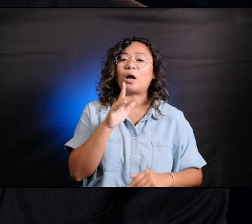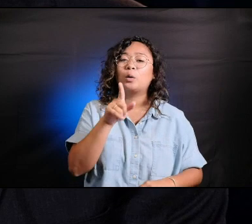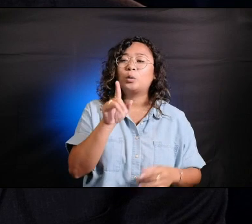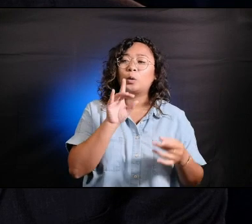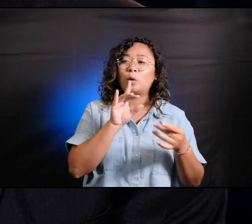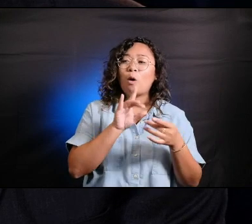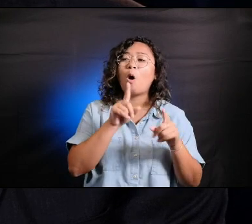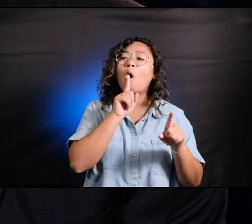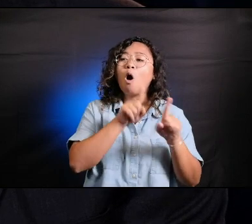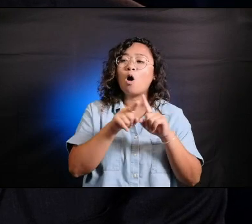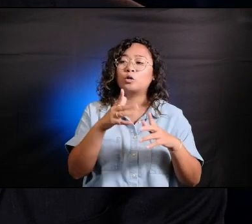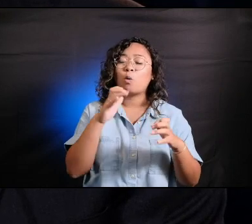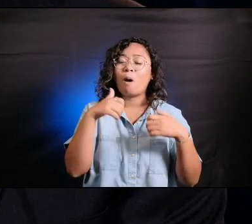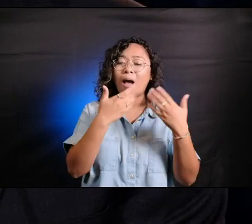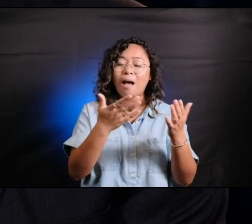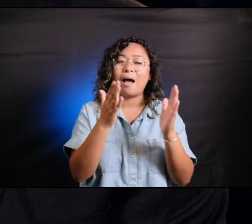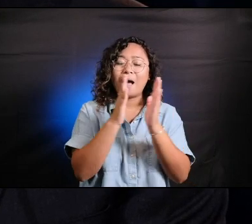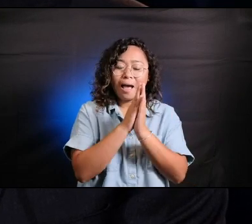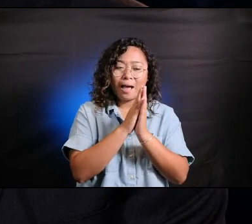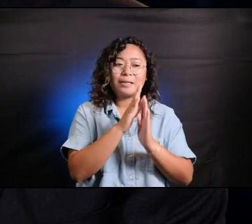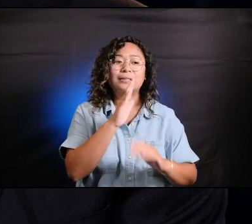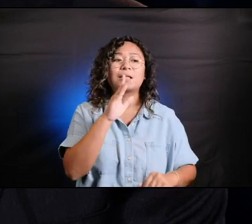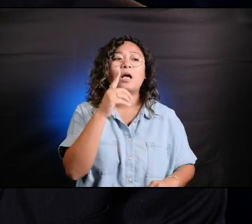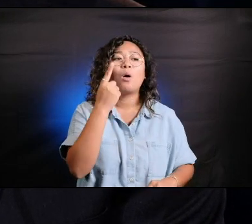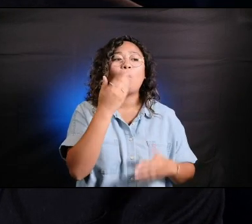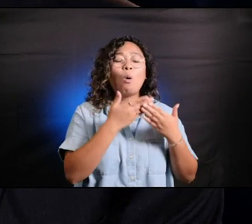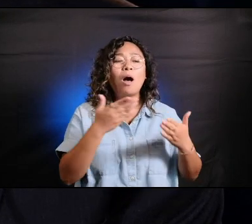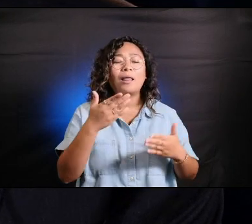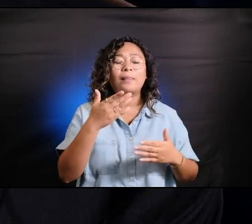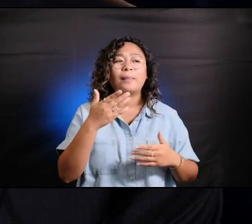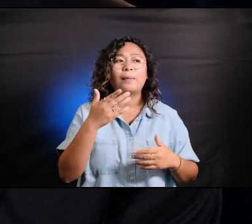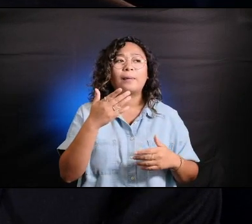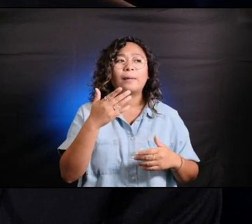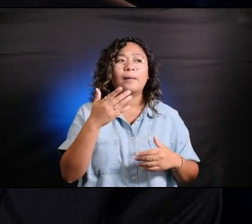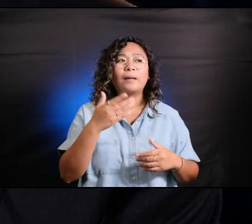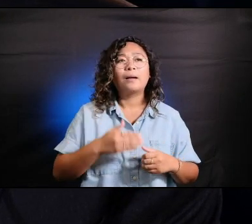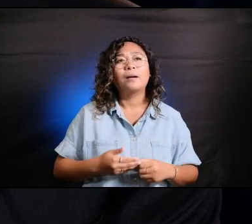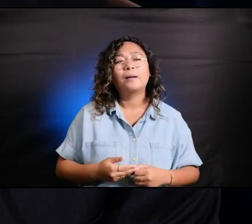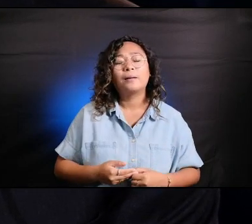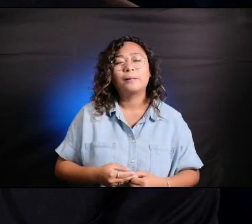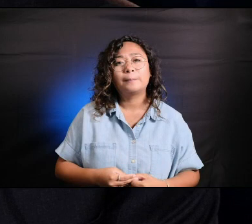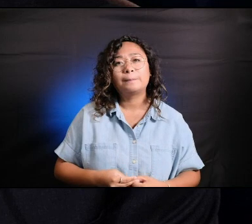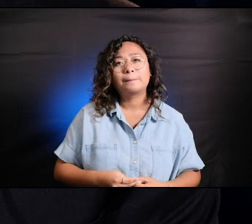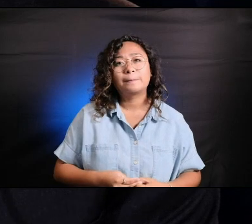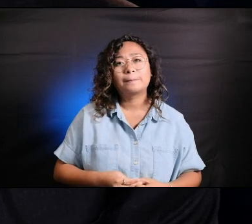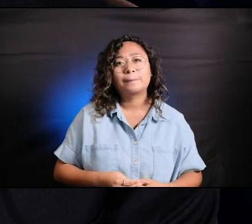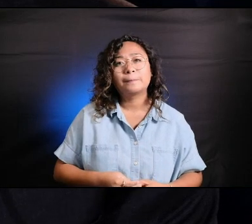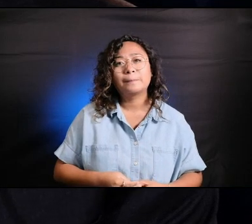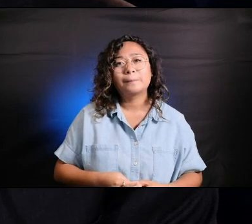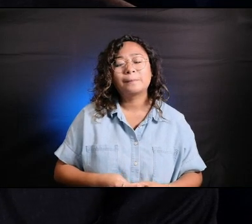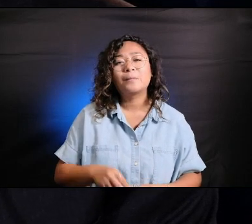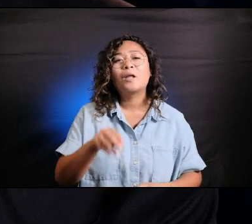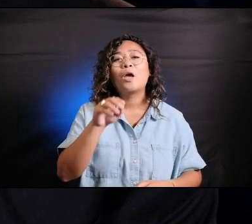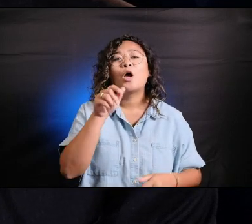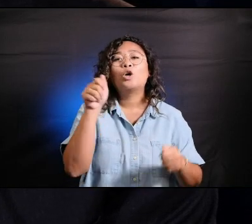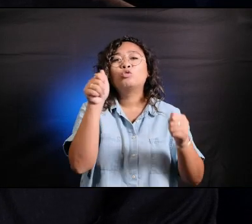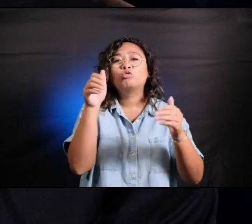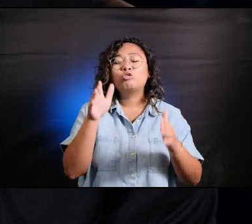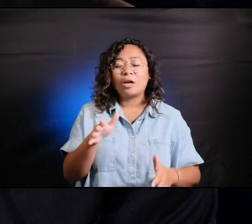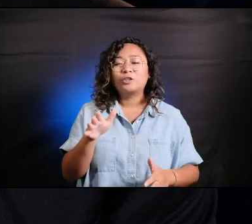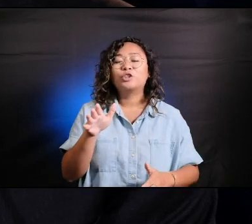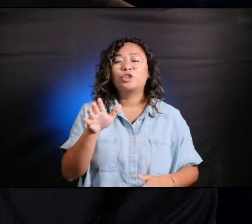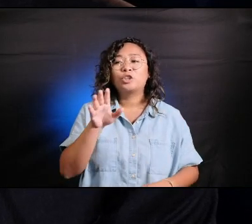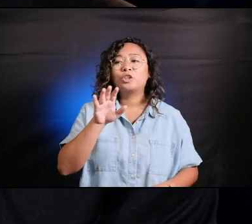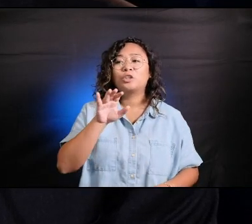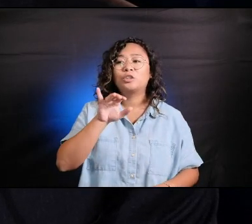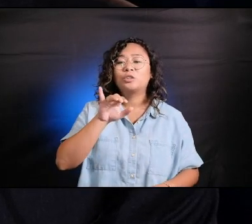mentioned, of course, the checks are coming this week, but one thing you didn't say, at least starting to come this week, but Director Joel said it would